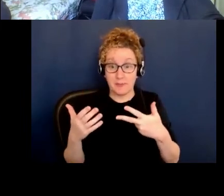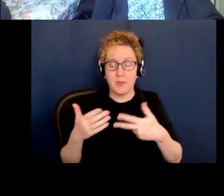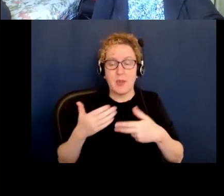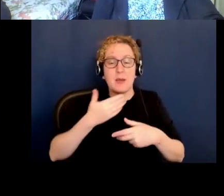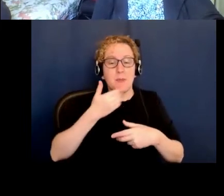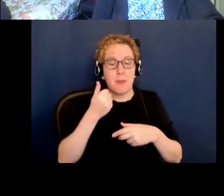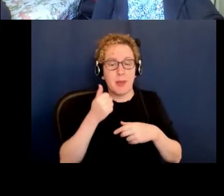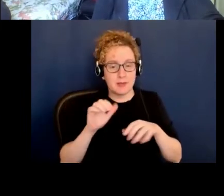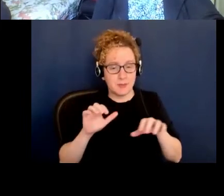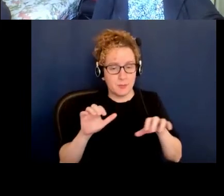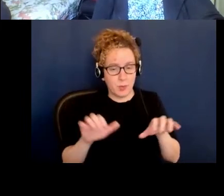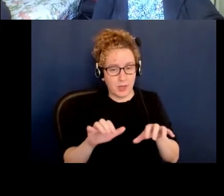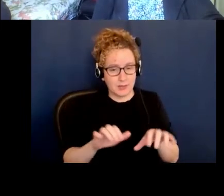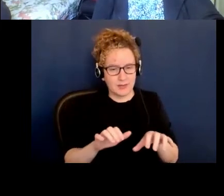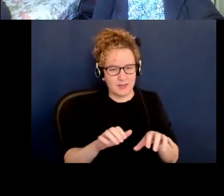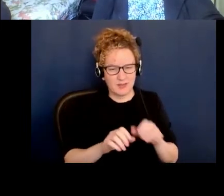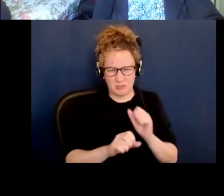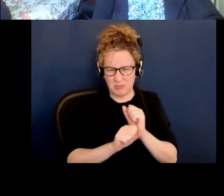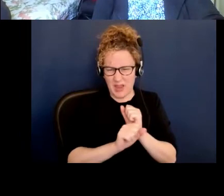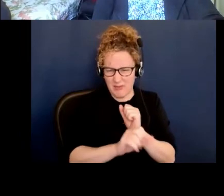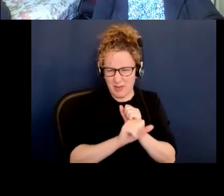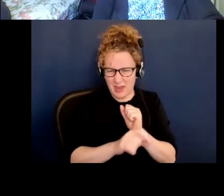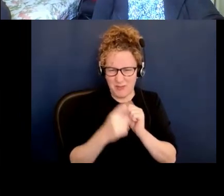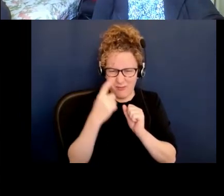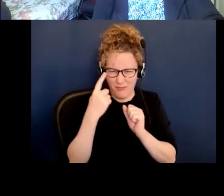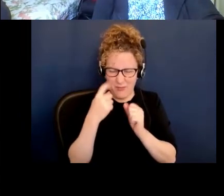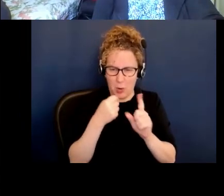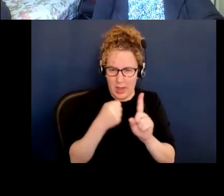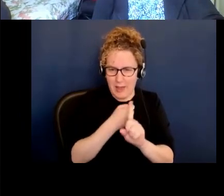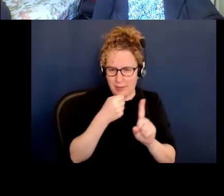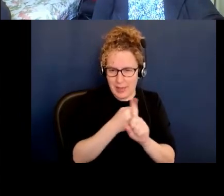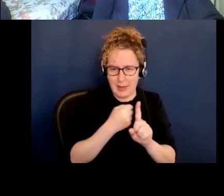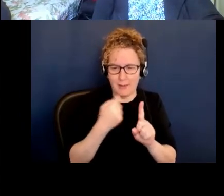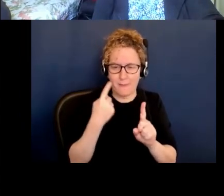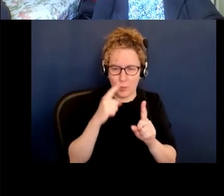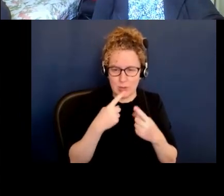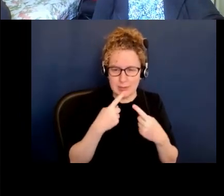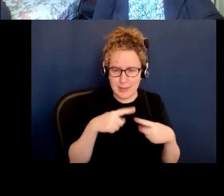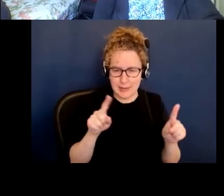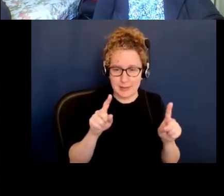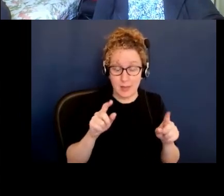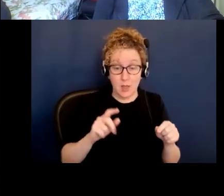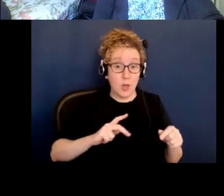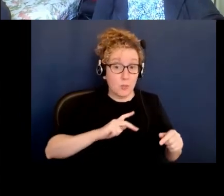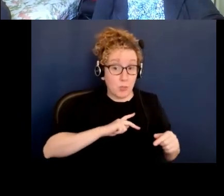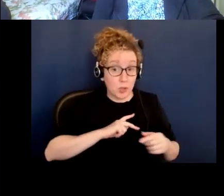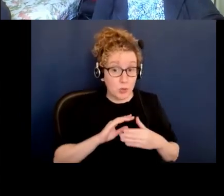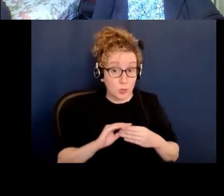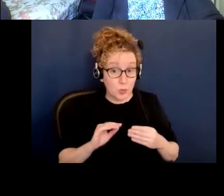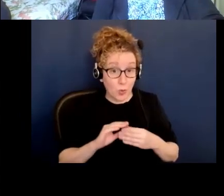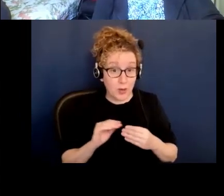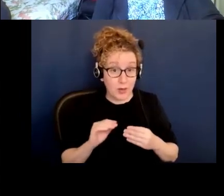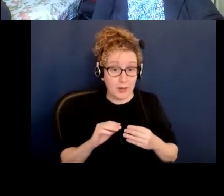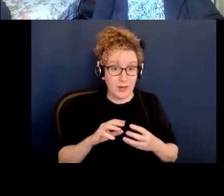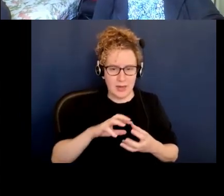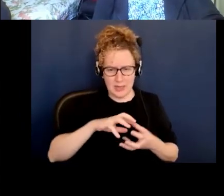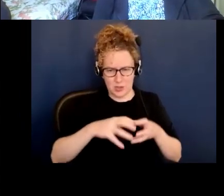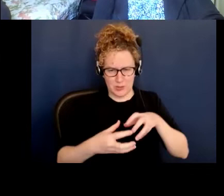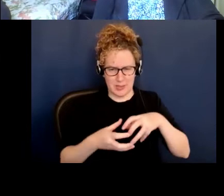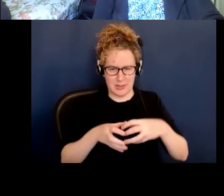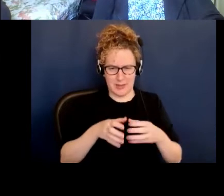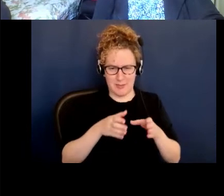practice, advocating for success, personal story, intersecting paths, a study